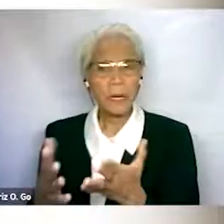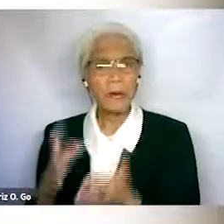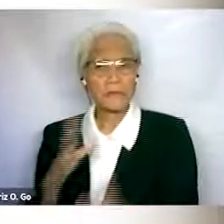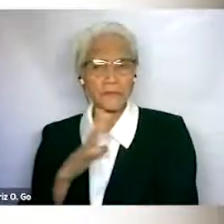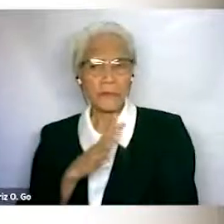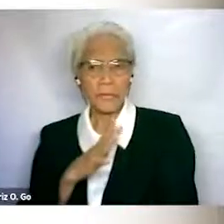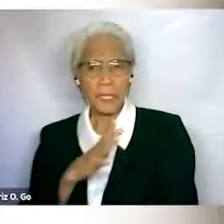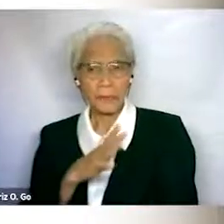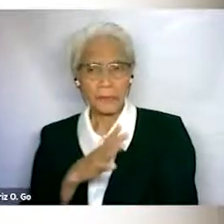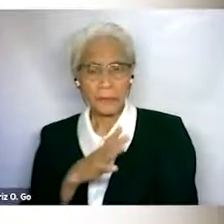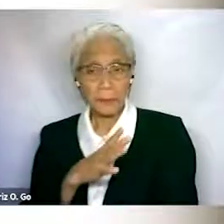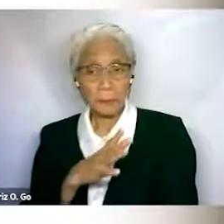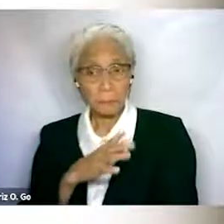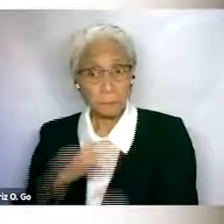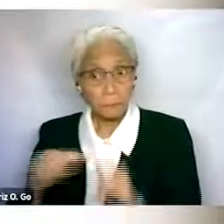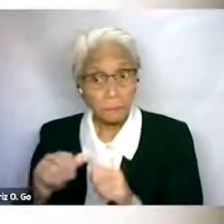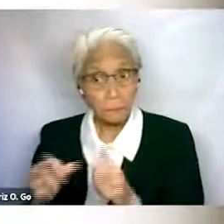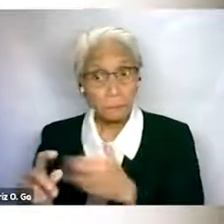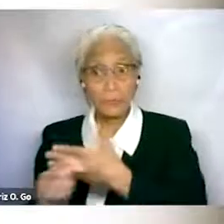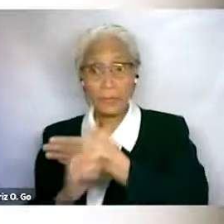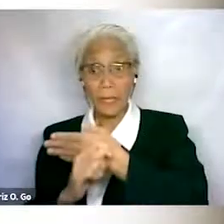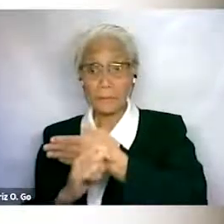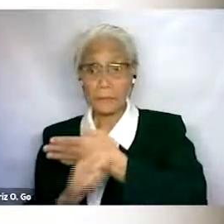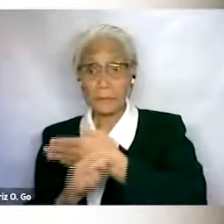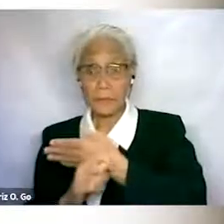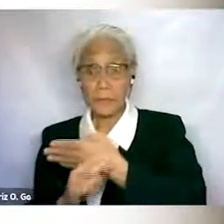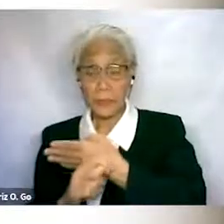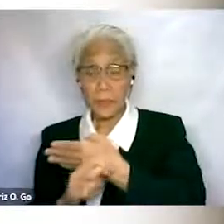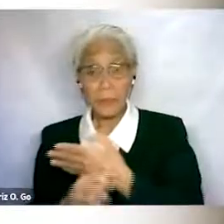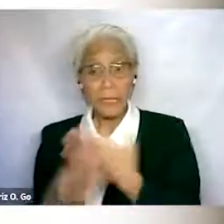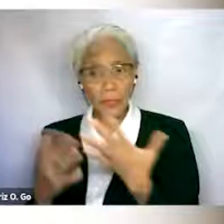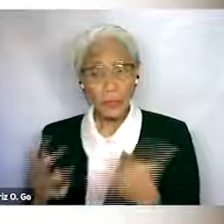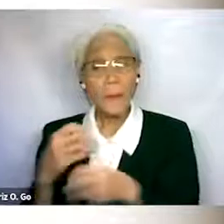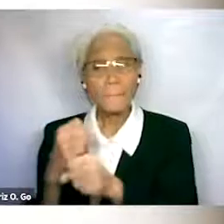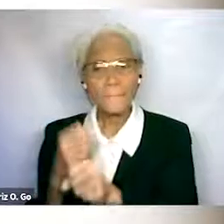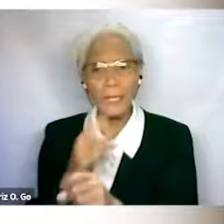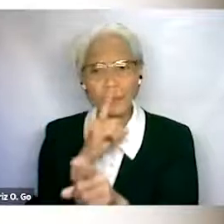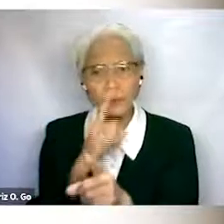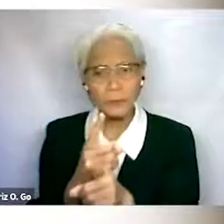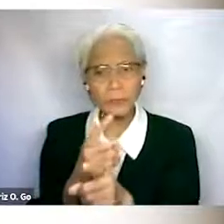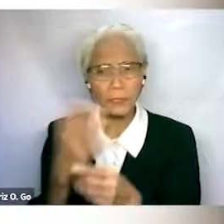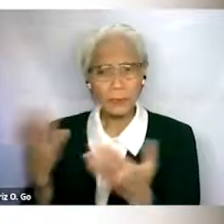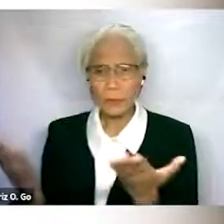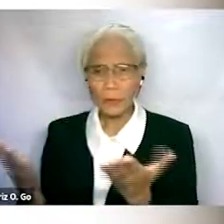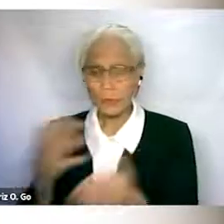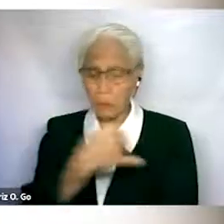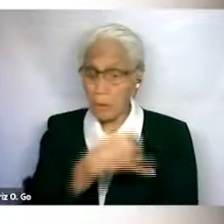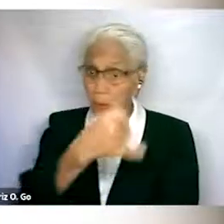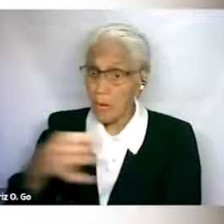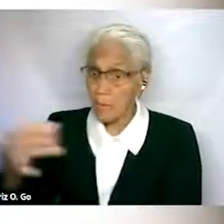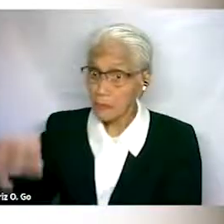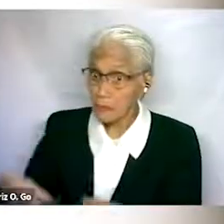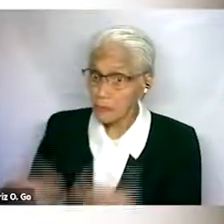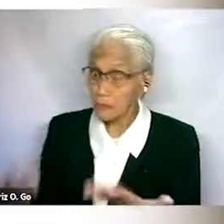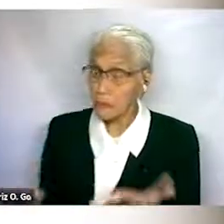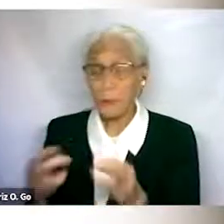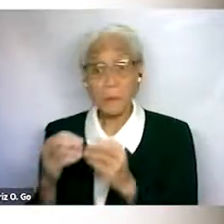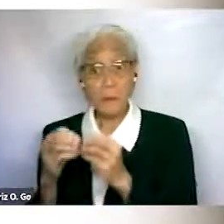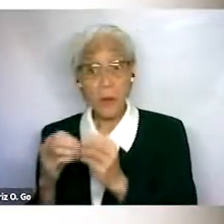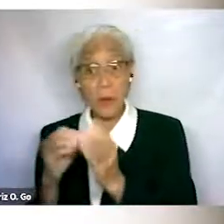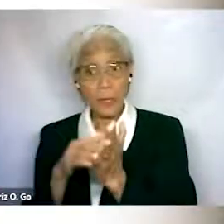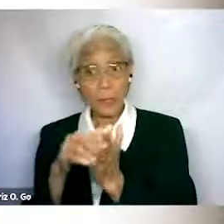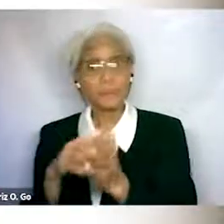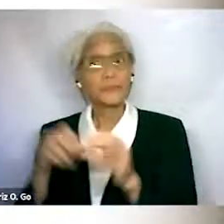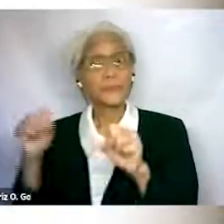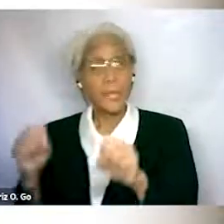with disability, particularly taking into consideration the intersection of their different multiple identities and how these identities